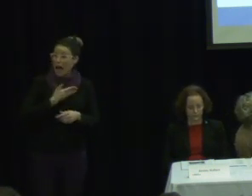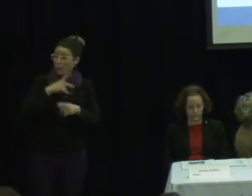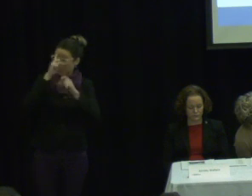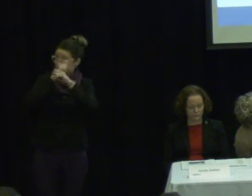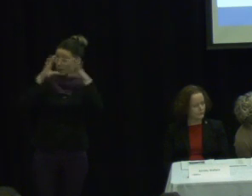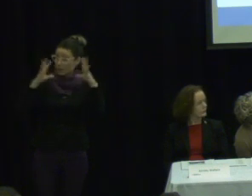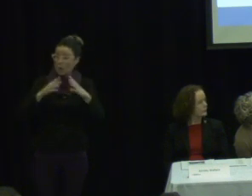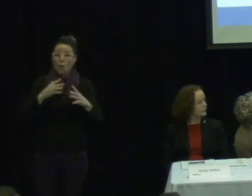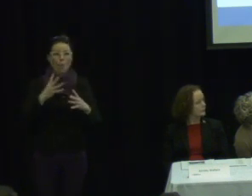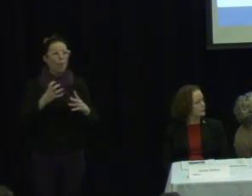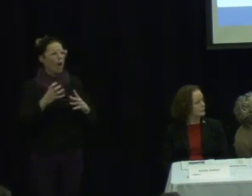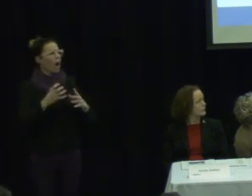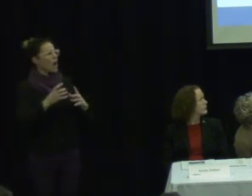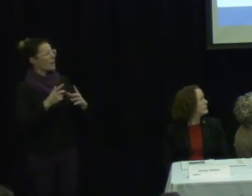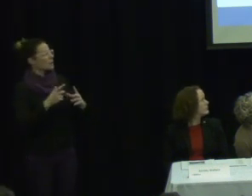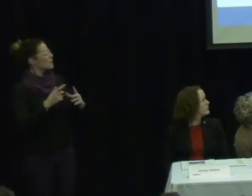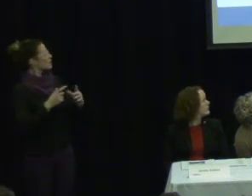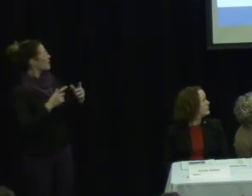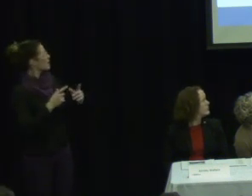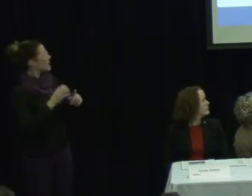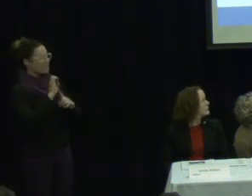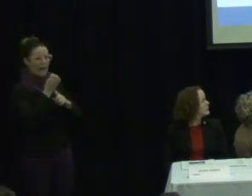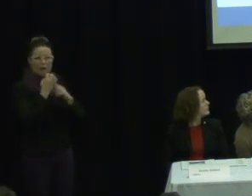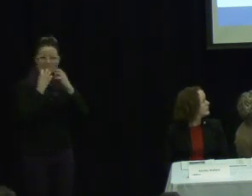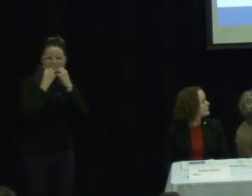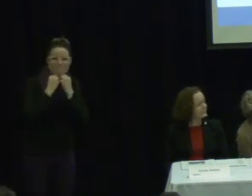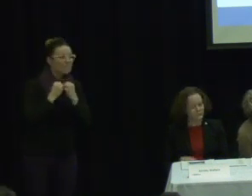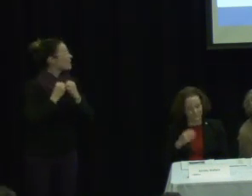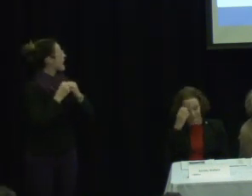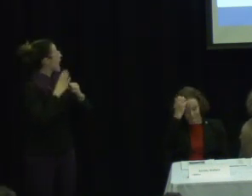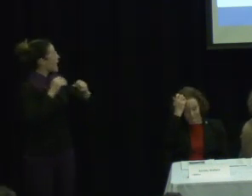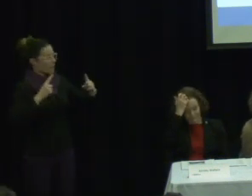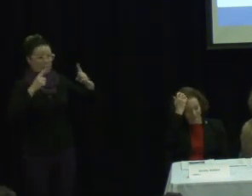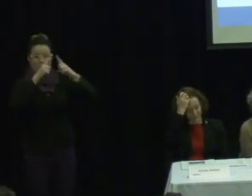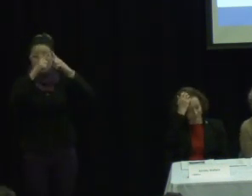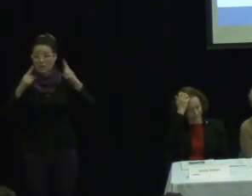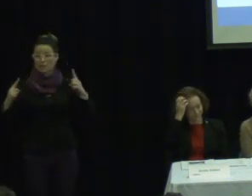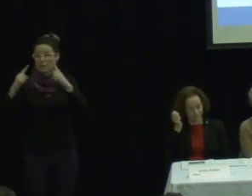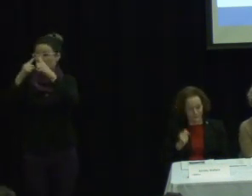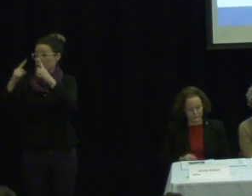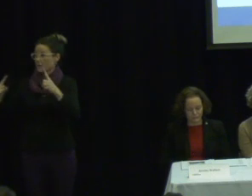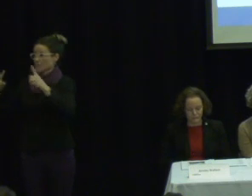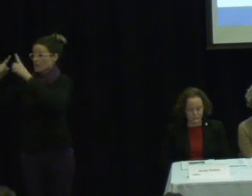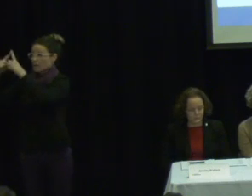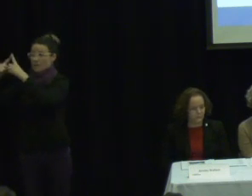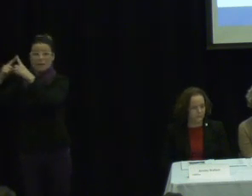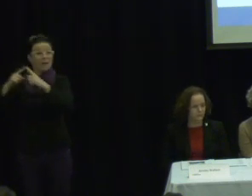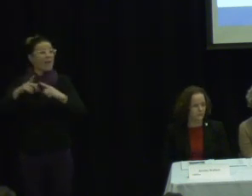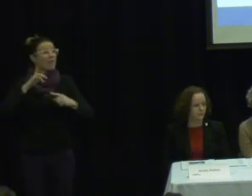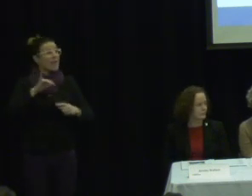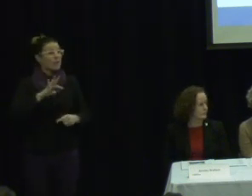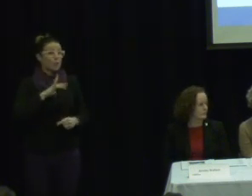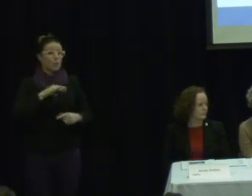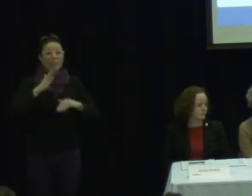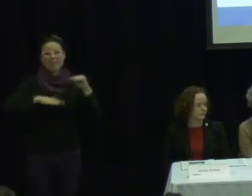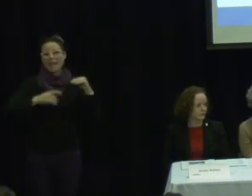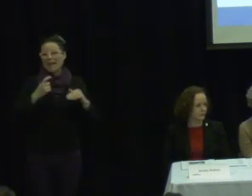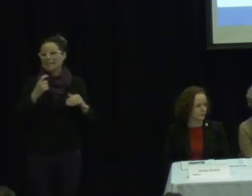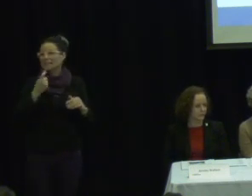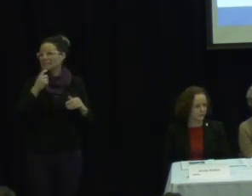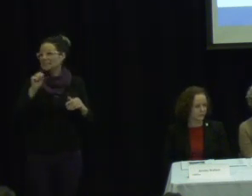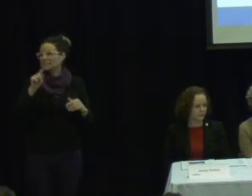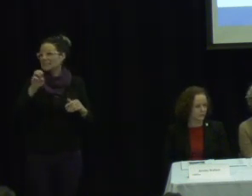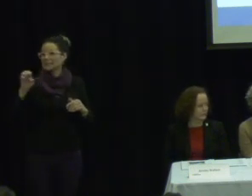the idea is that those cross-laminated timbers are something much better environmentally than steel, which has a huge